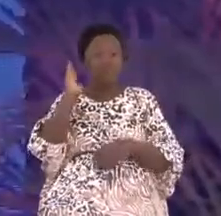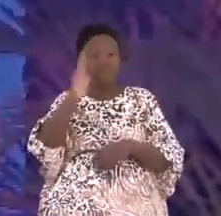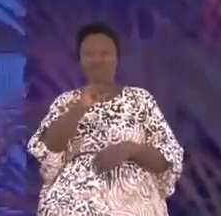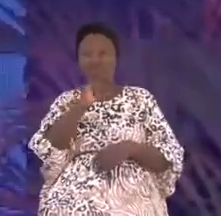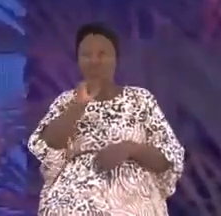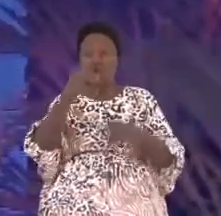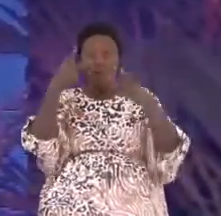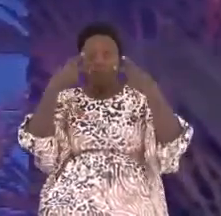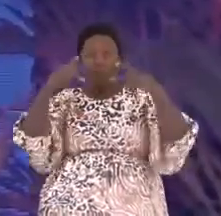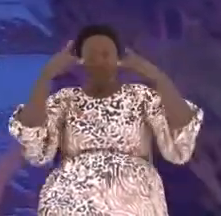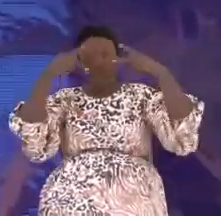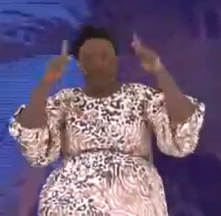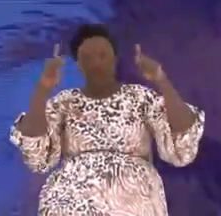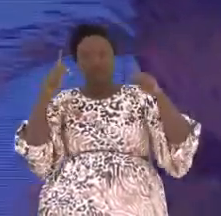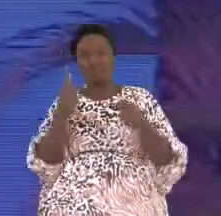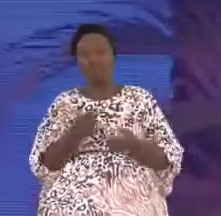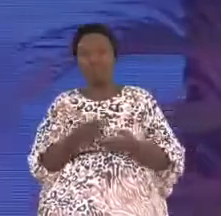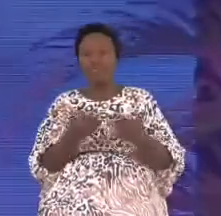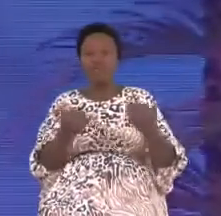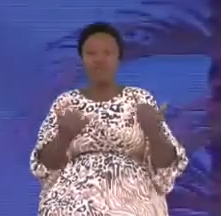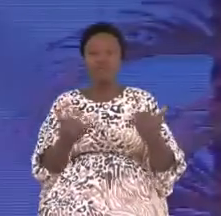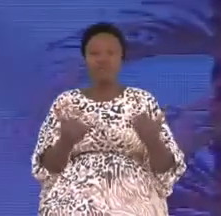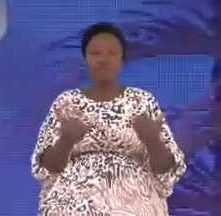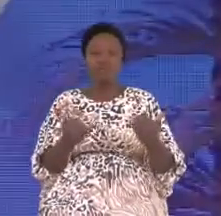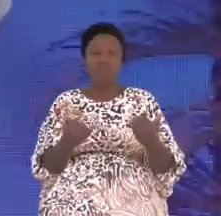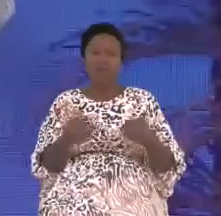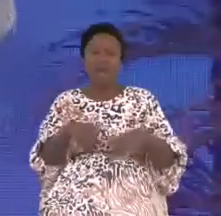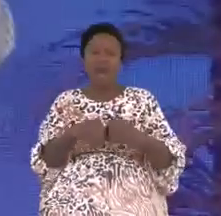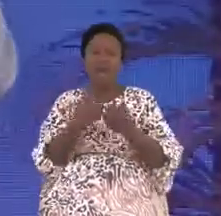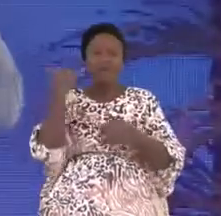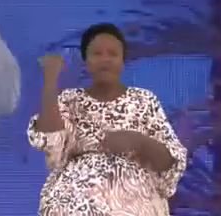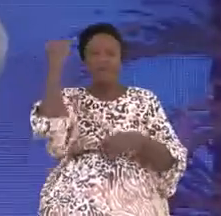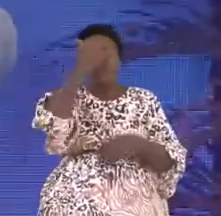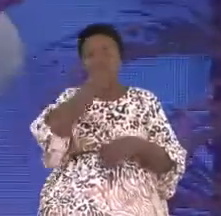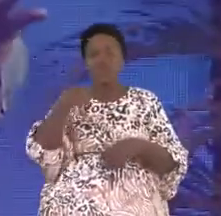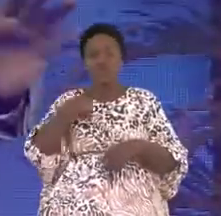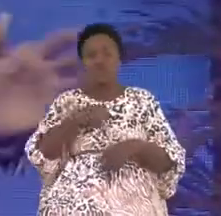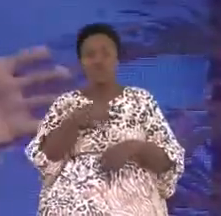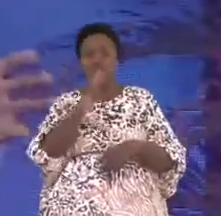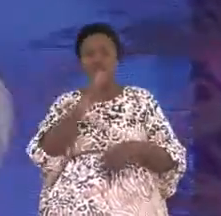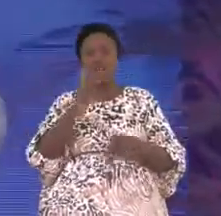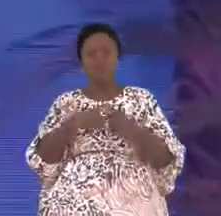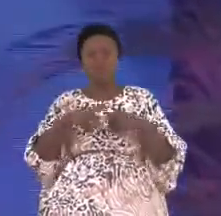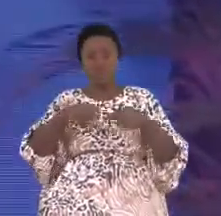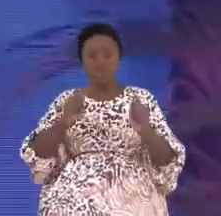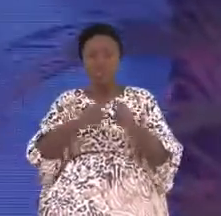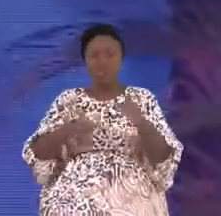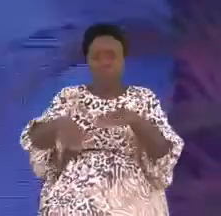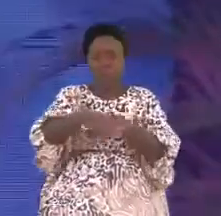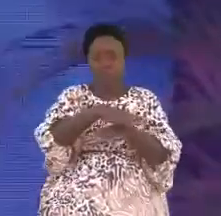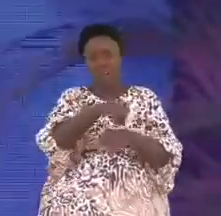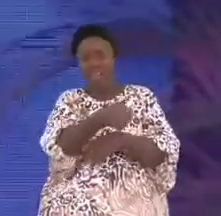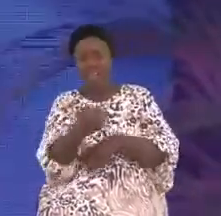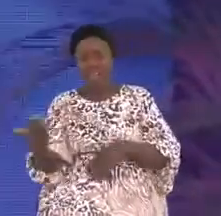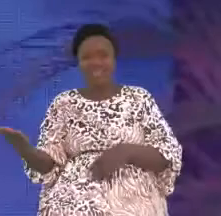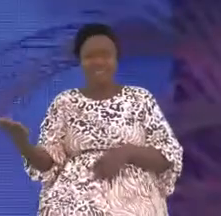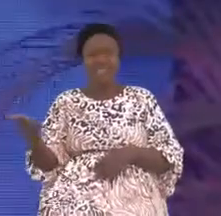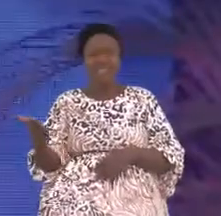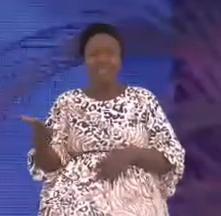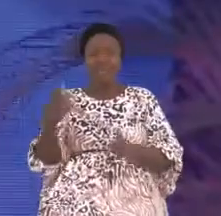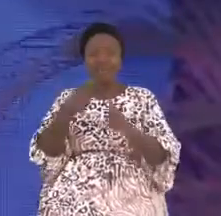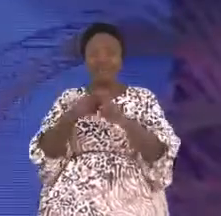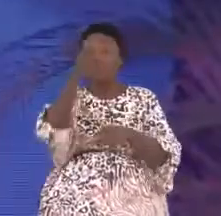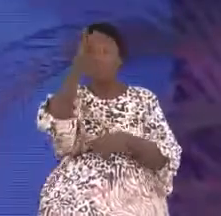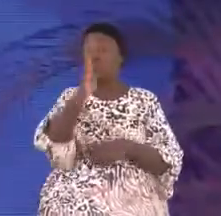prosper now how foolish we are to try to cover any sin from